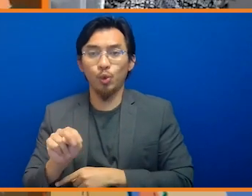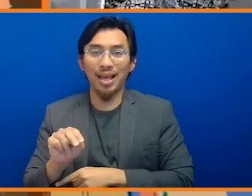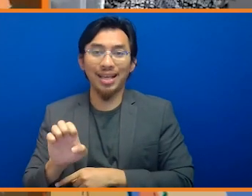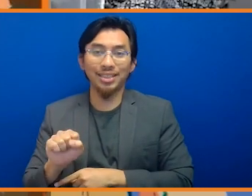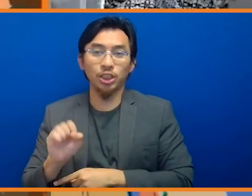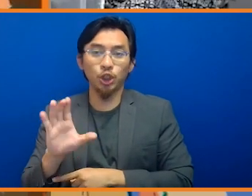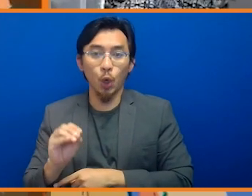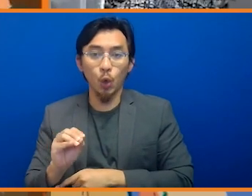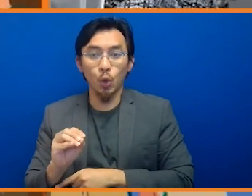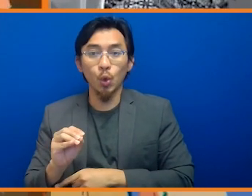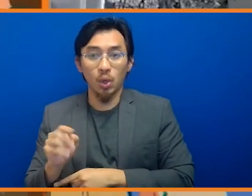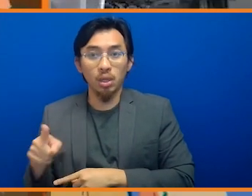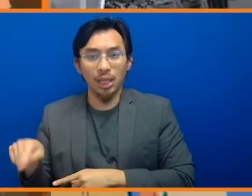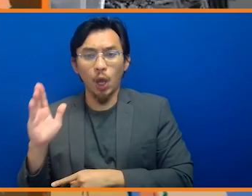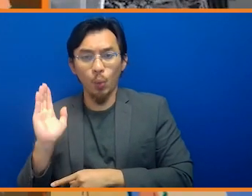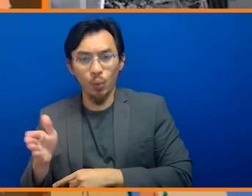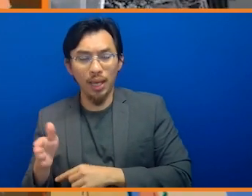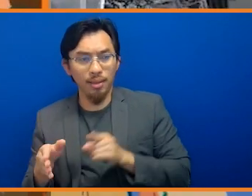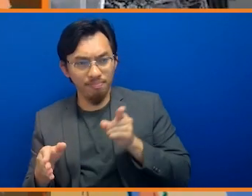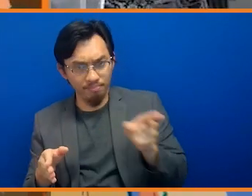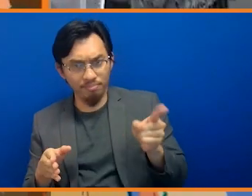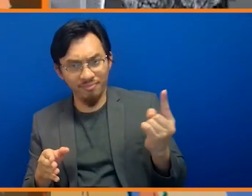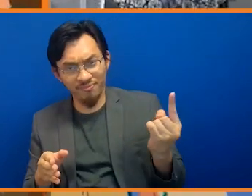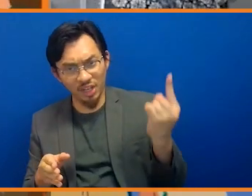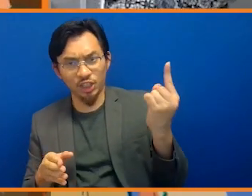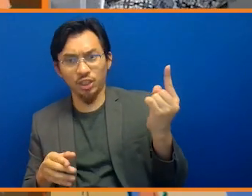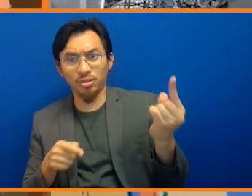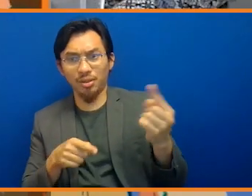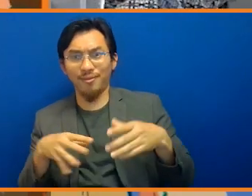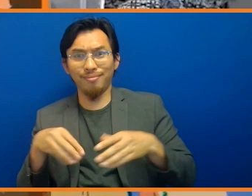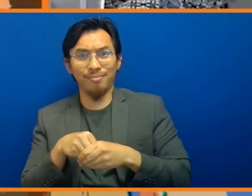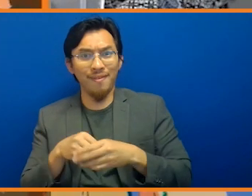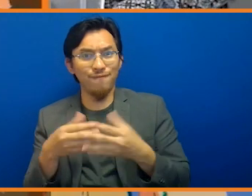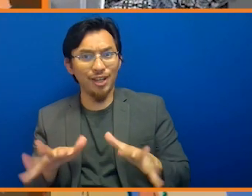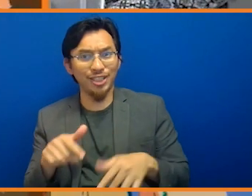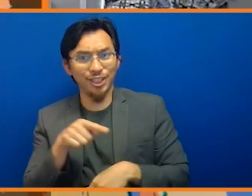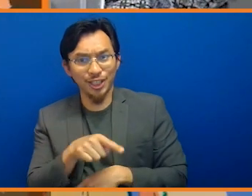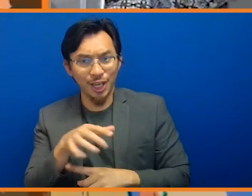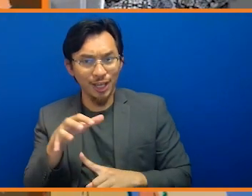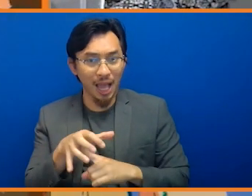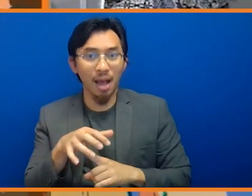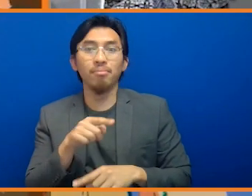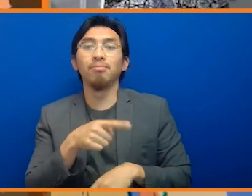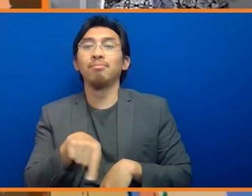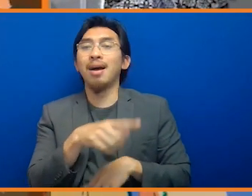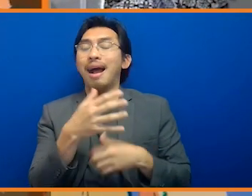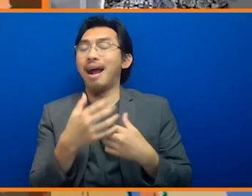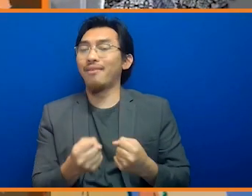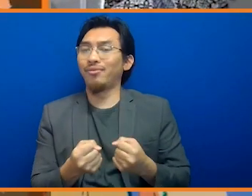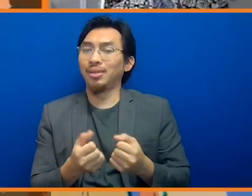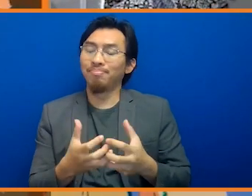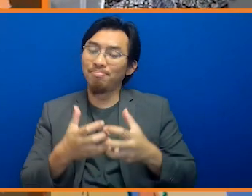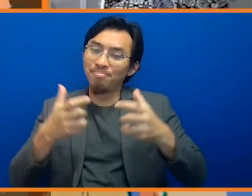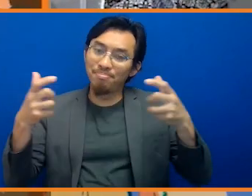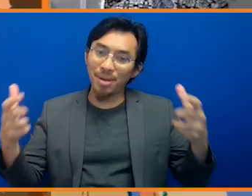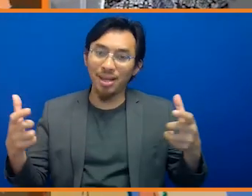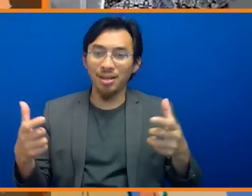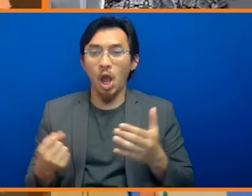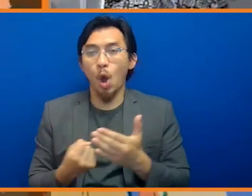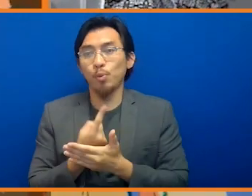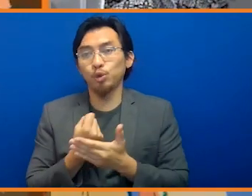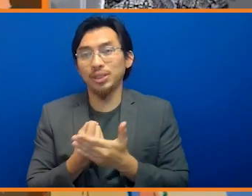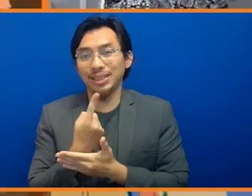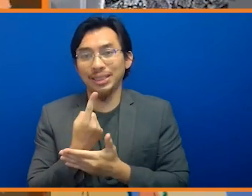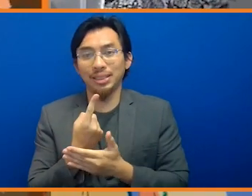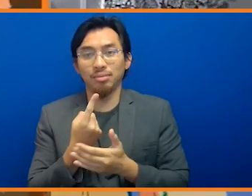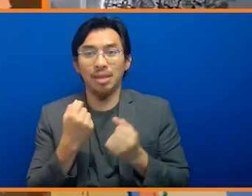be prioritized to get involved in their activities. So this is a very huge chance for all the participants